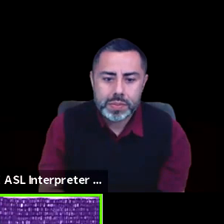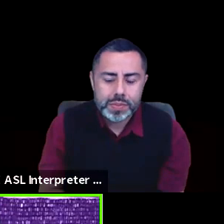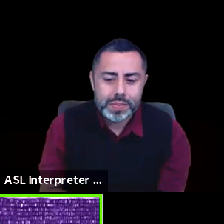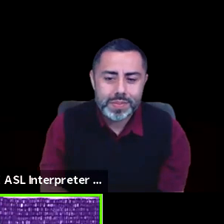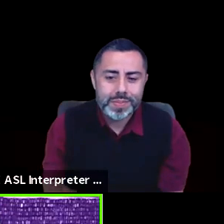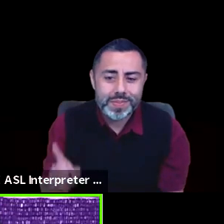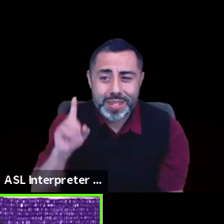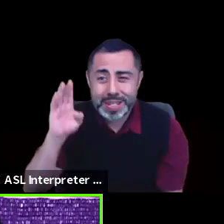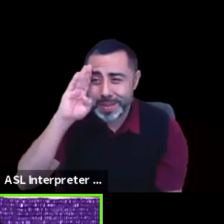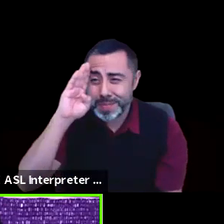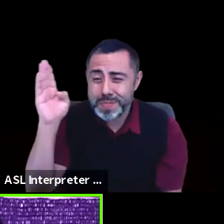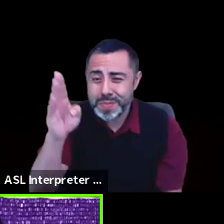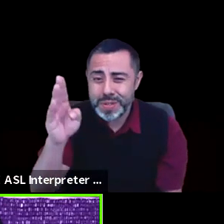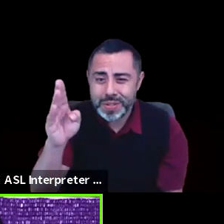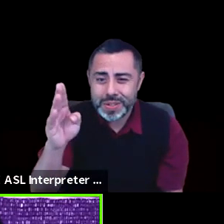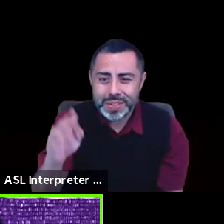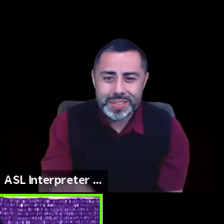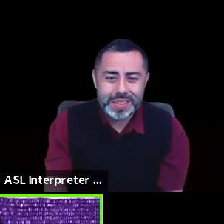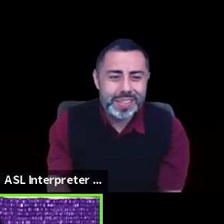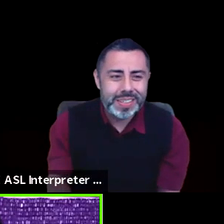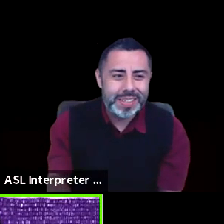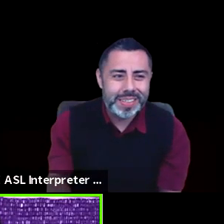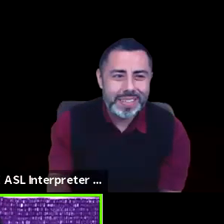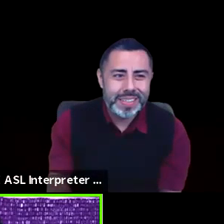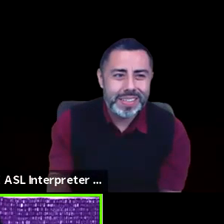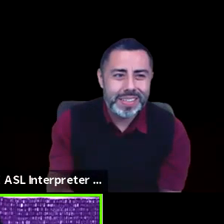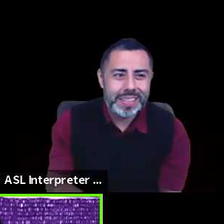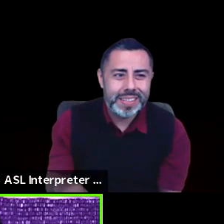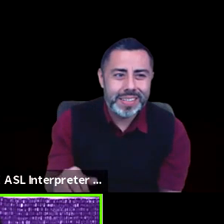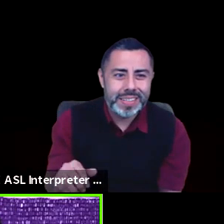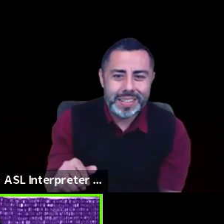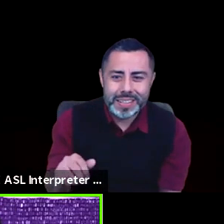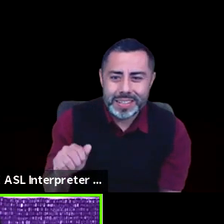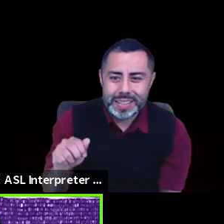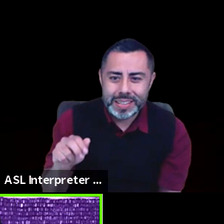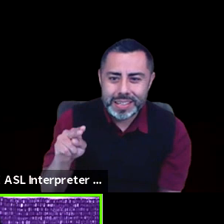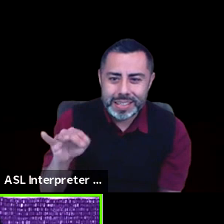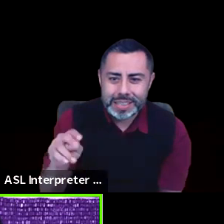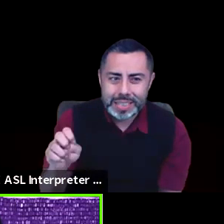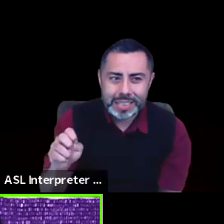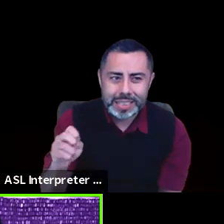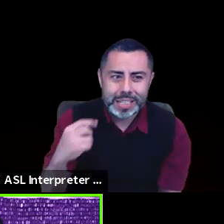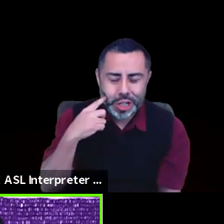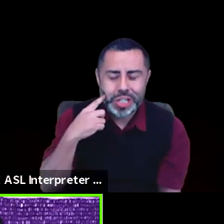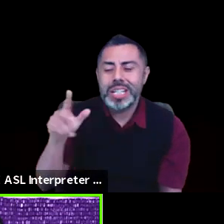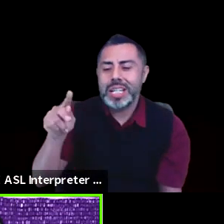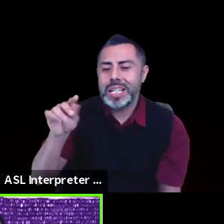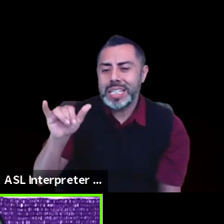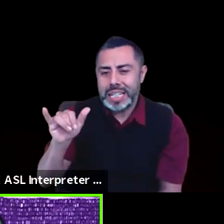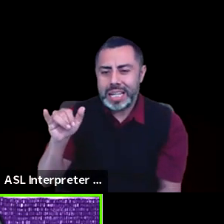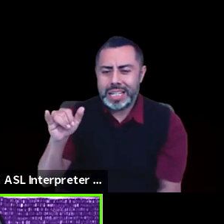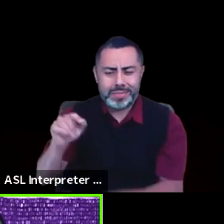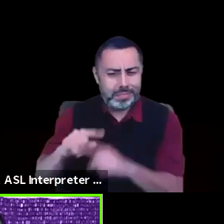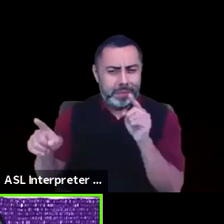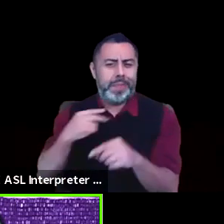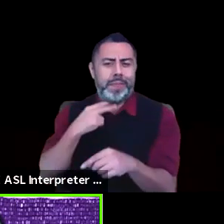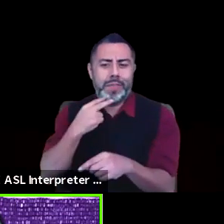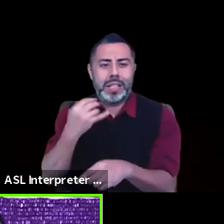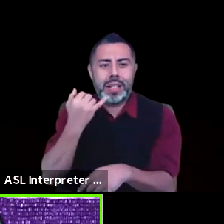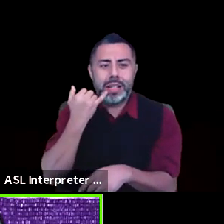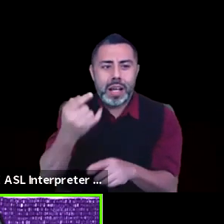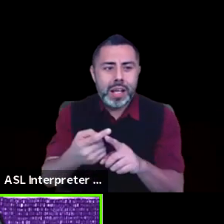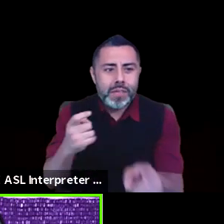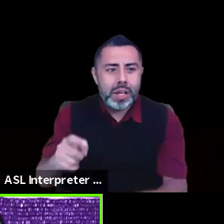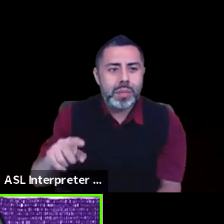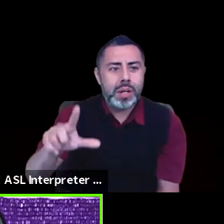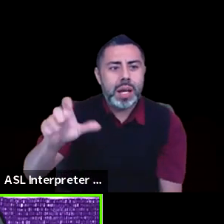Bonjour. Anin, Thai Indigenous calling in from Lenape, Koking,